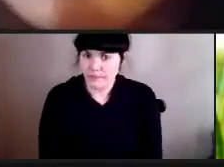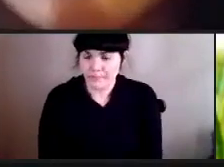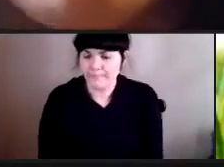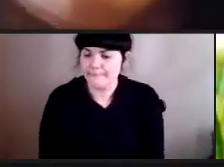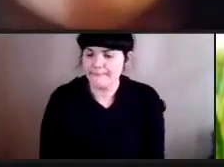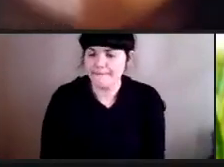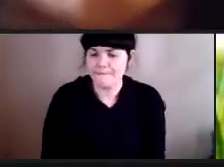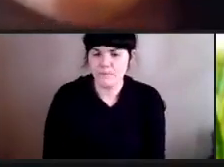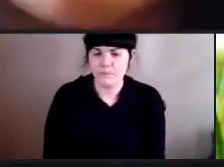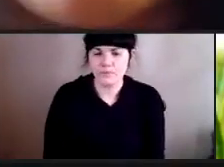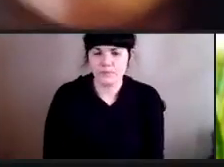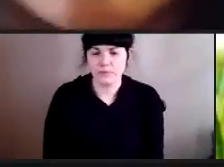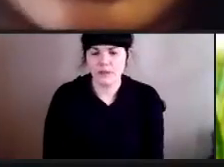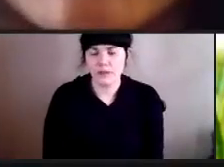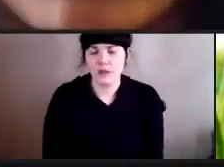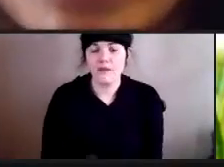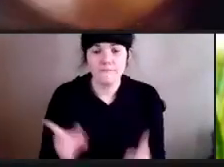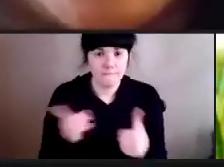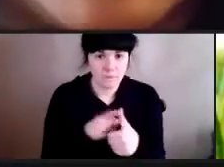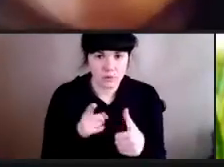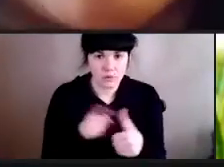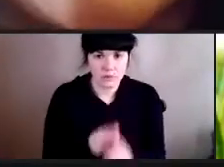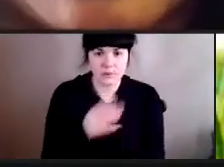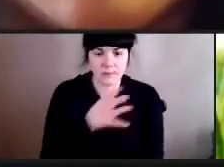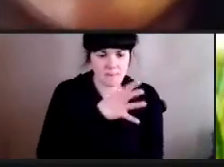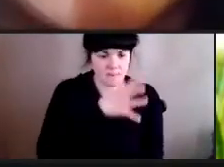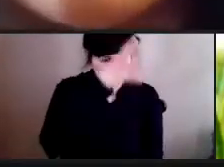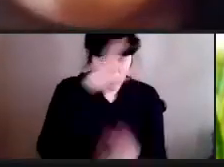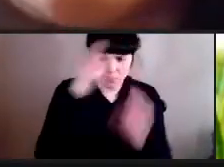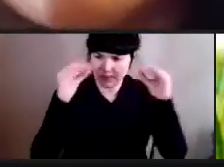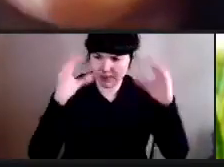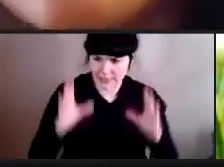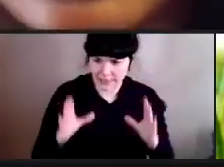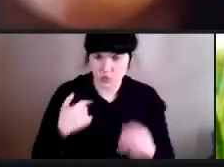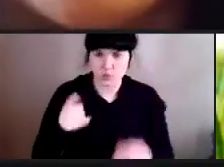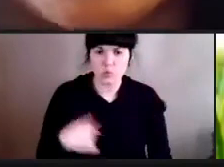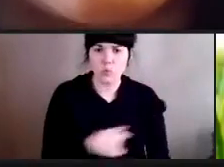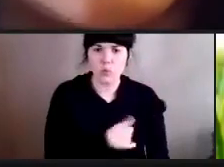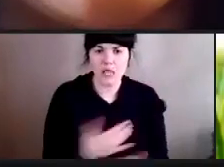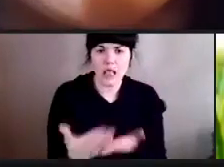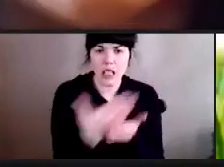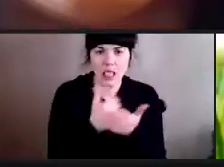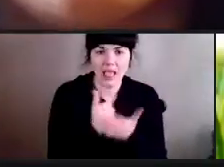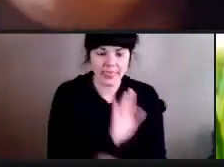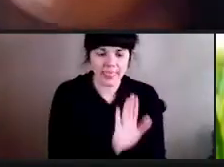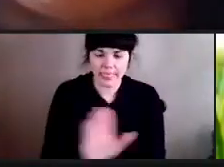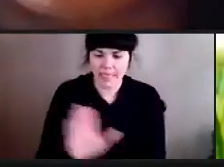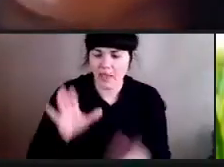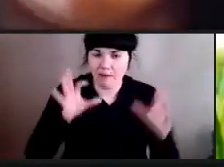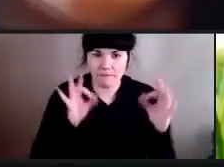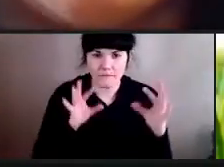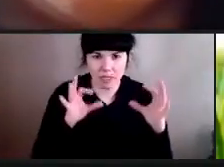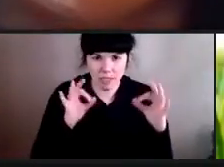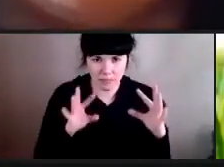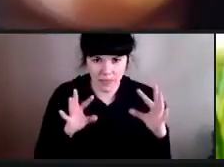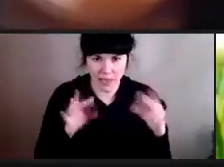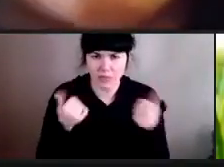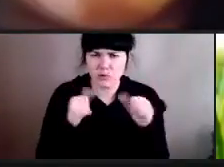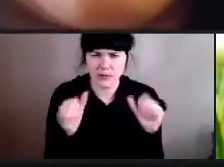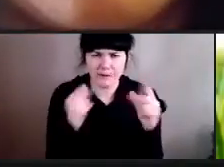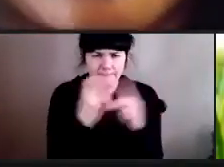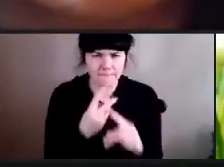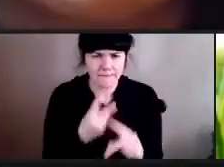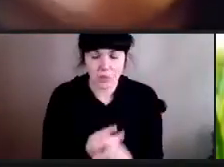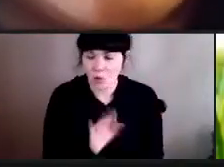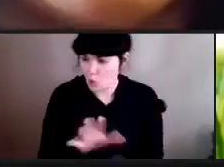parents, just from observing how students are responding. And that's responding not just on assessments, but responding on those